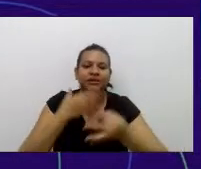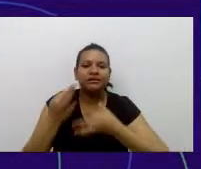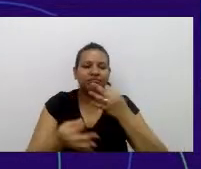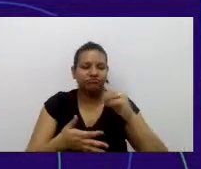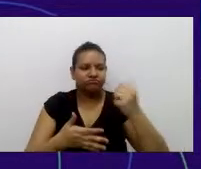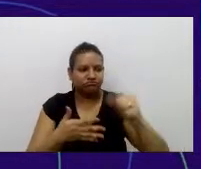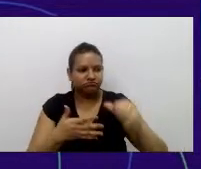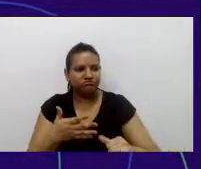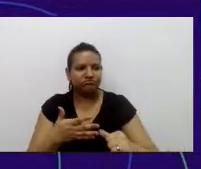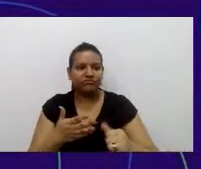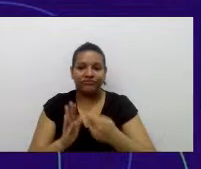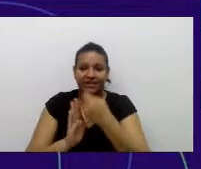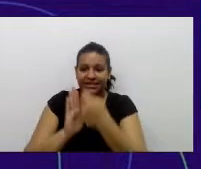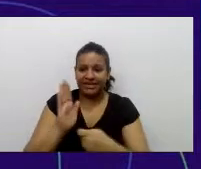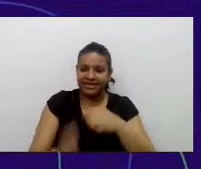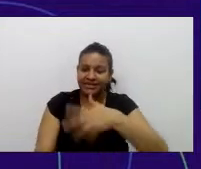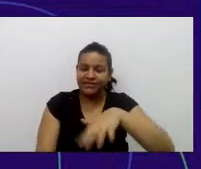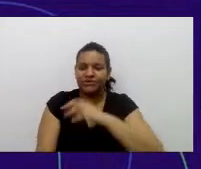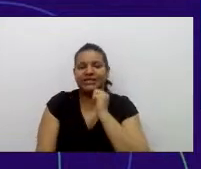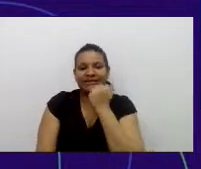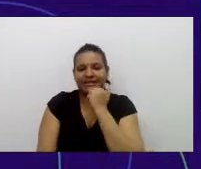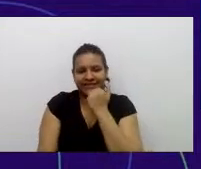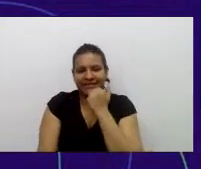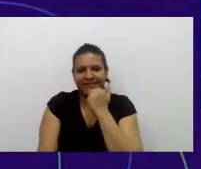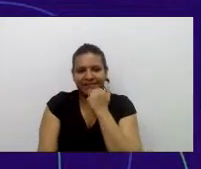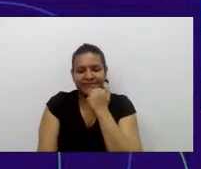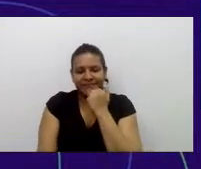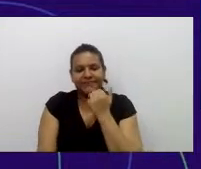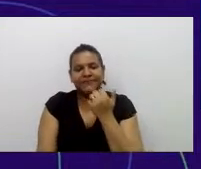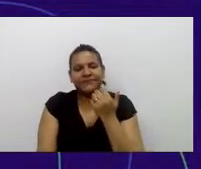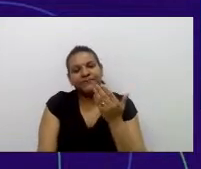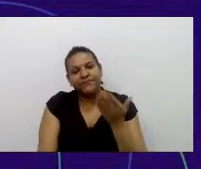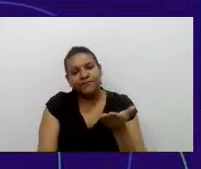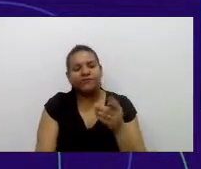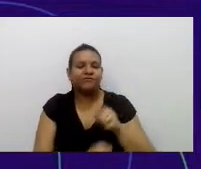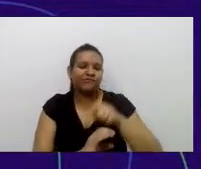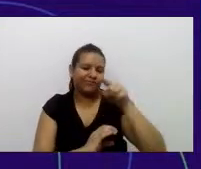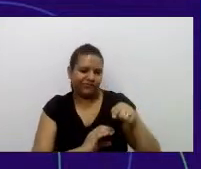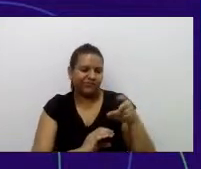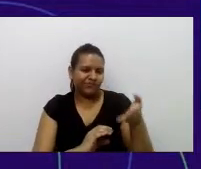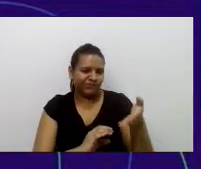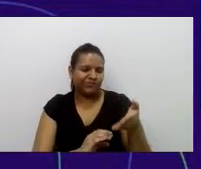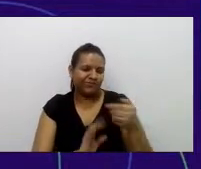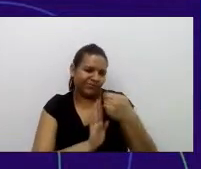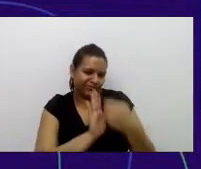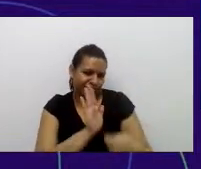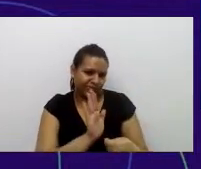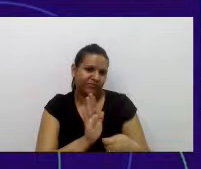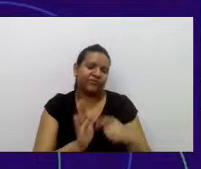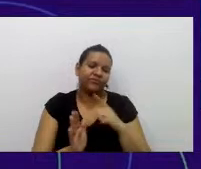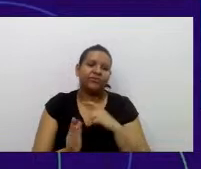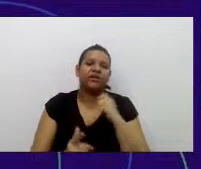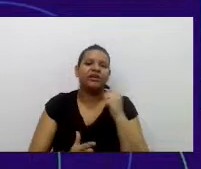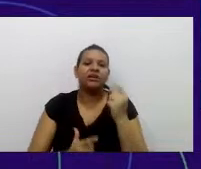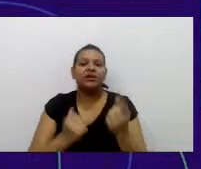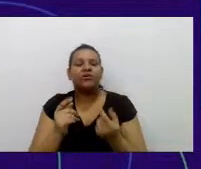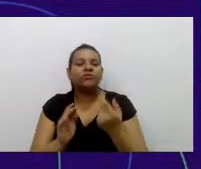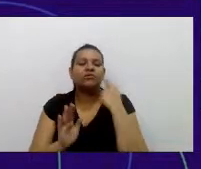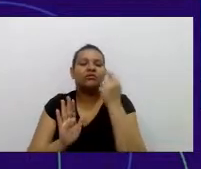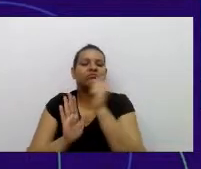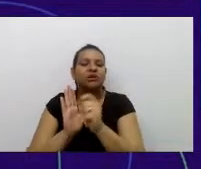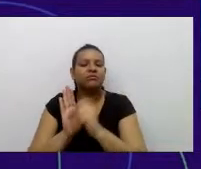So there you go. There's some annotation there. There's some debate preparation where they can fine-tune their language